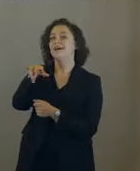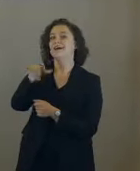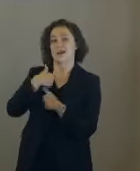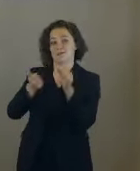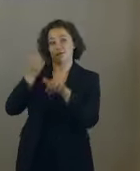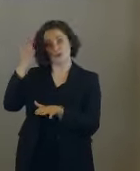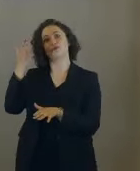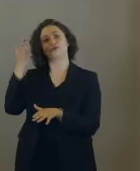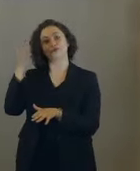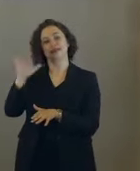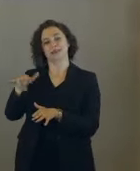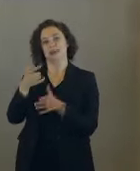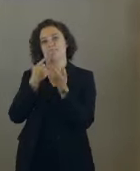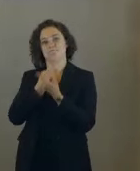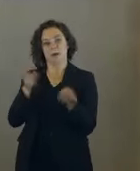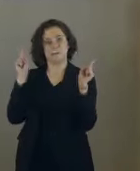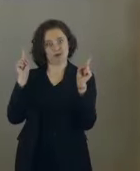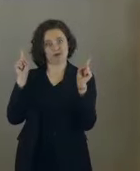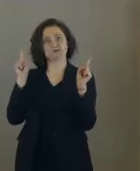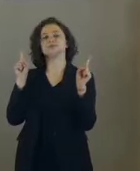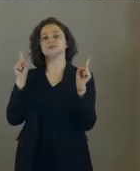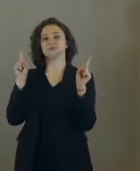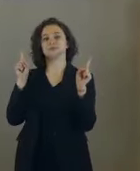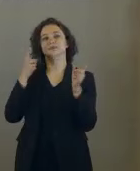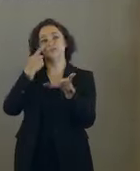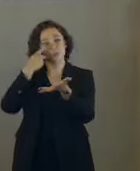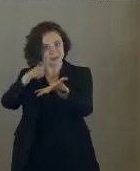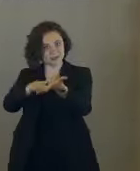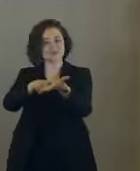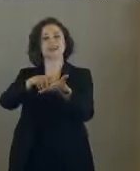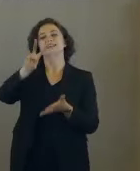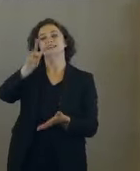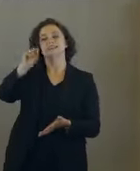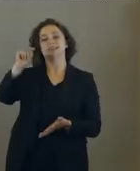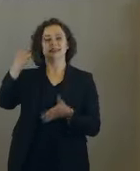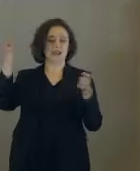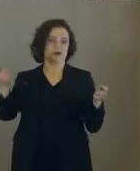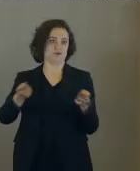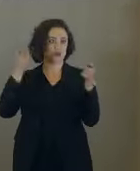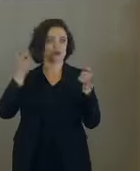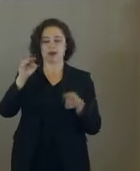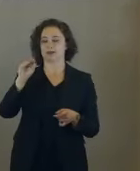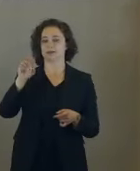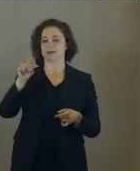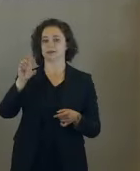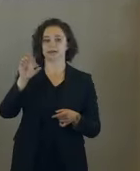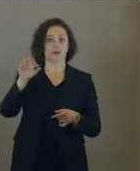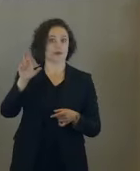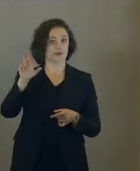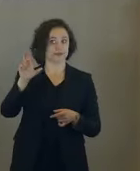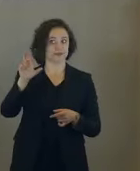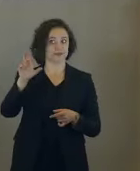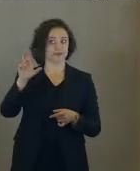the following proclamation. A proclamation in recognition of the 60th anniversary of the Michigan Department of Civil